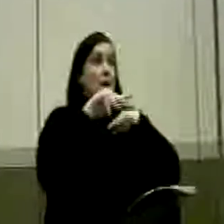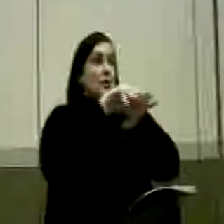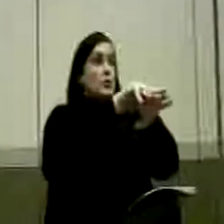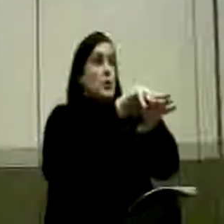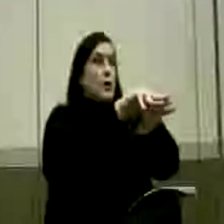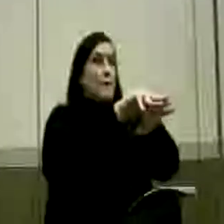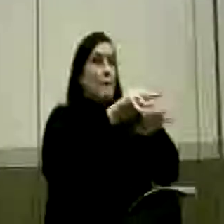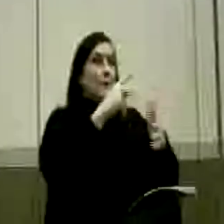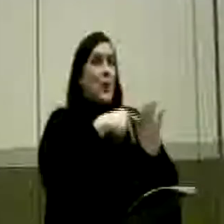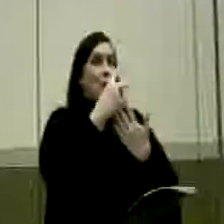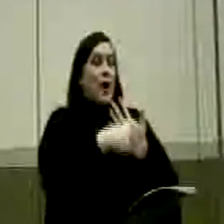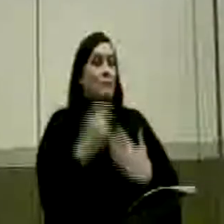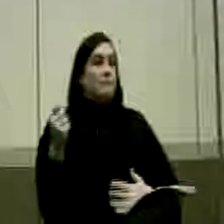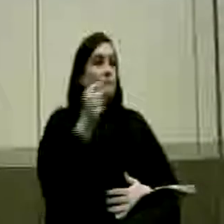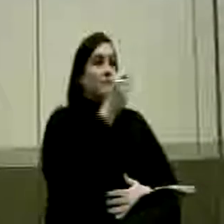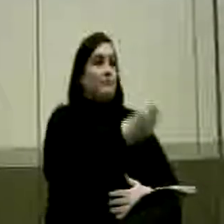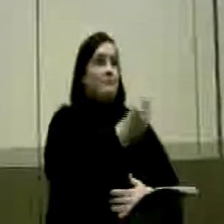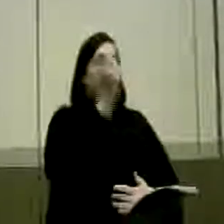Yeah.